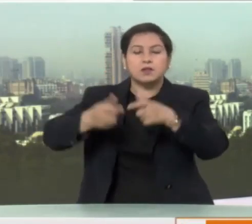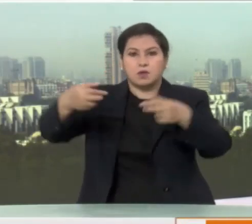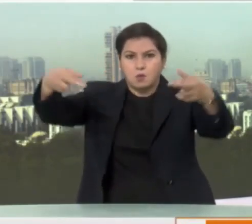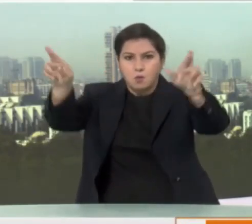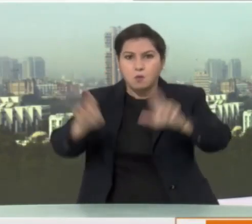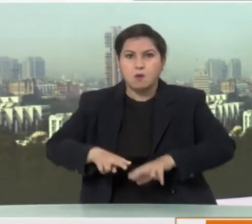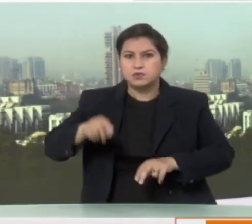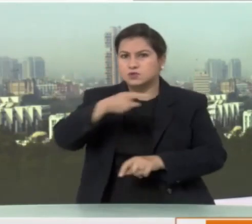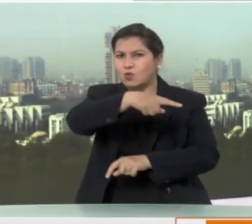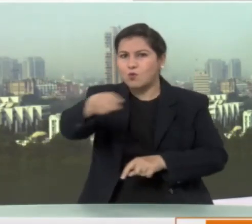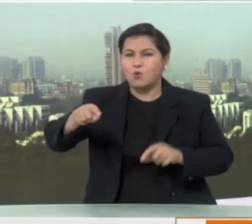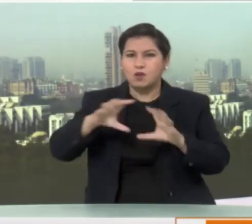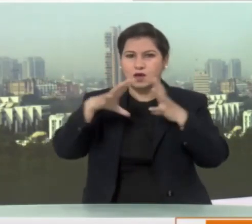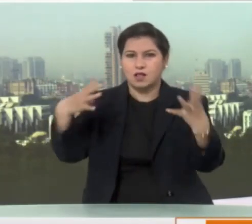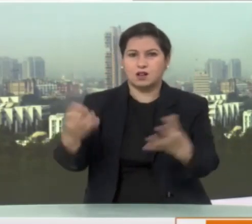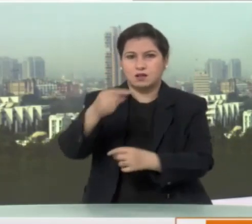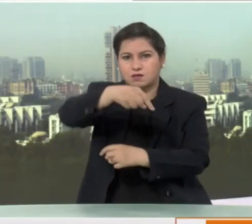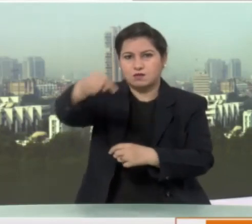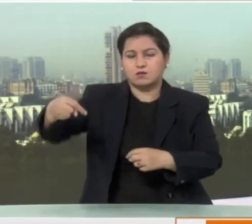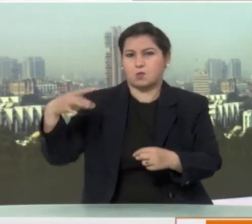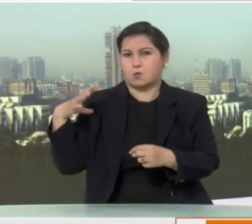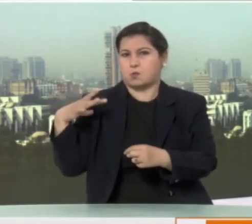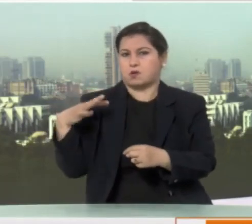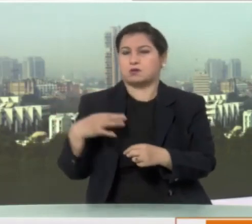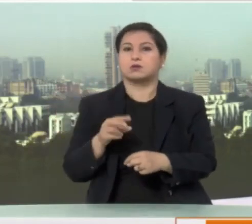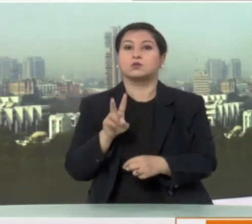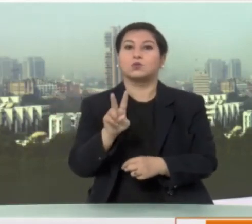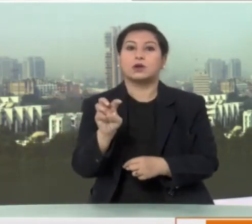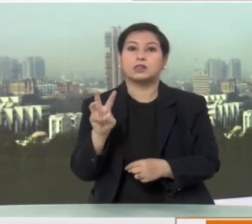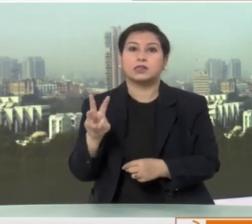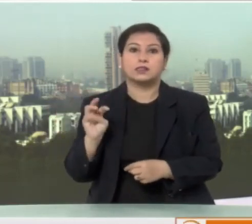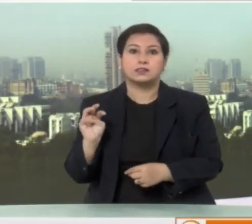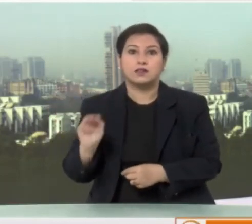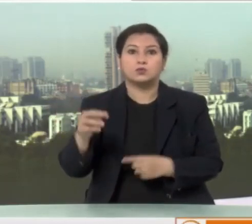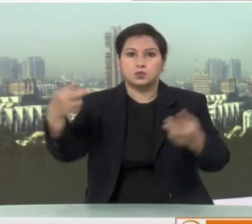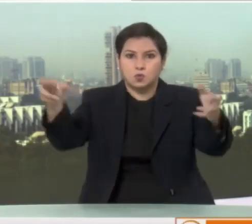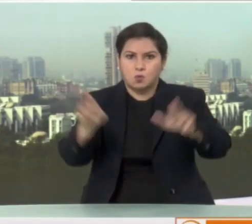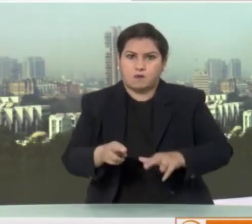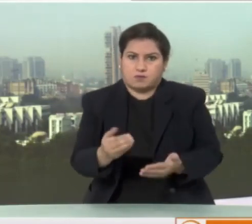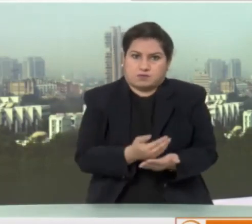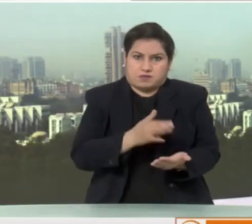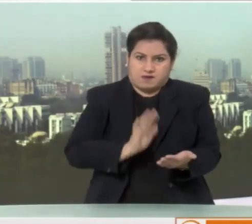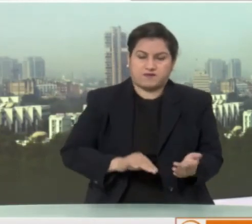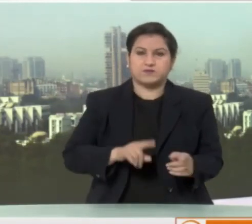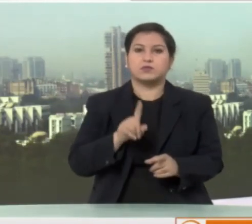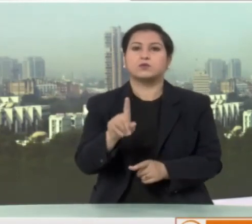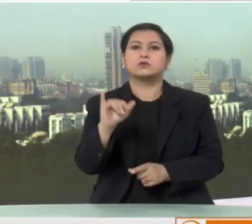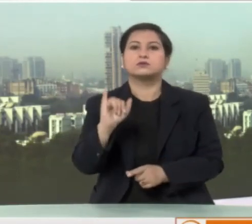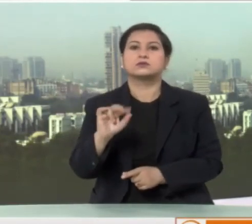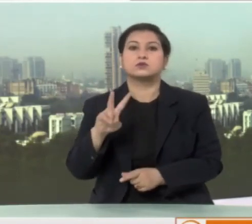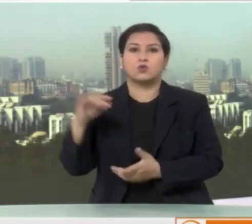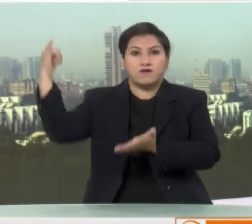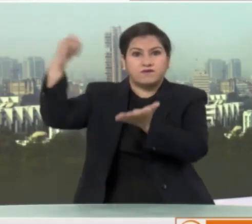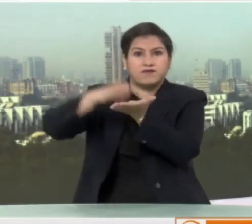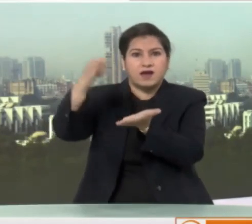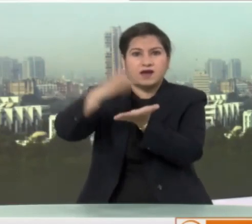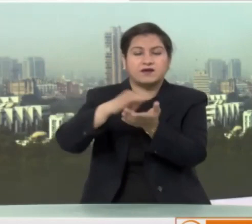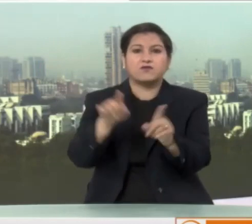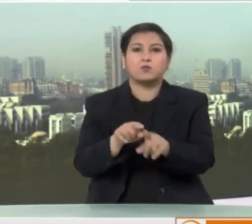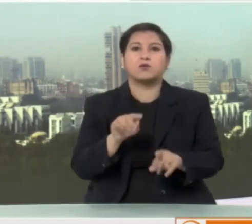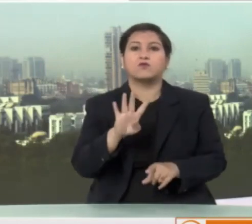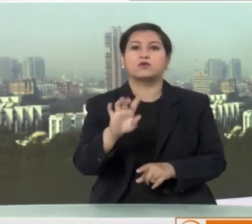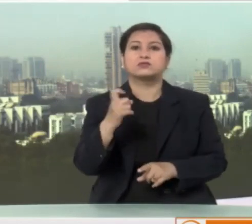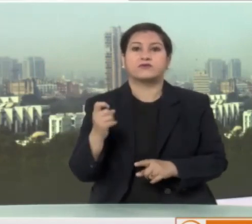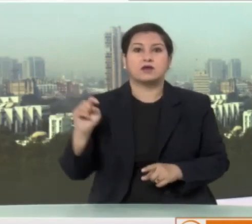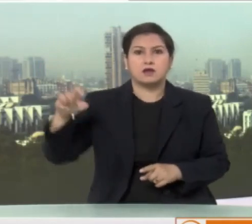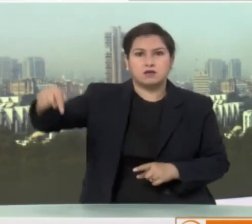back under second phase of Vande Bharat Mission. Over 23,000 people returned so far. 162 flights to operate from 47